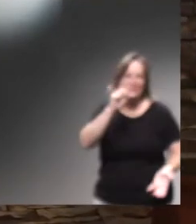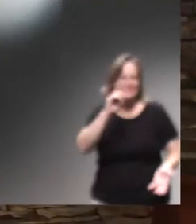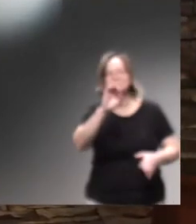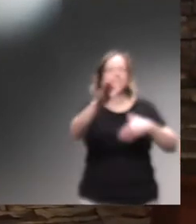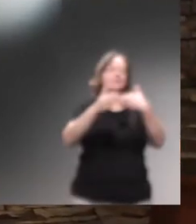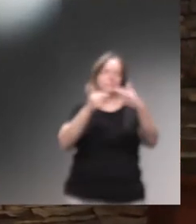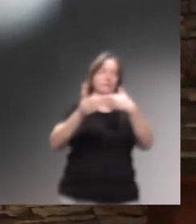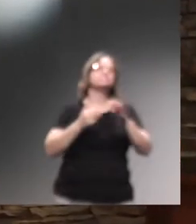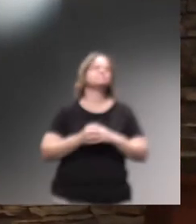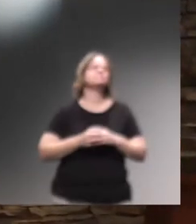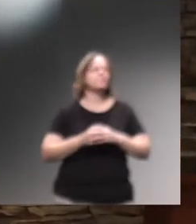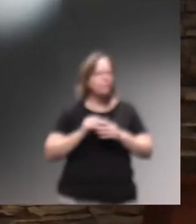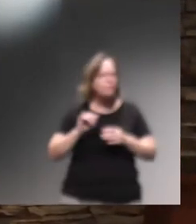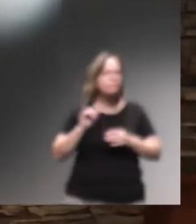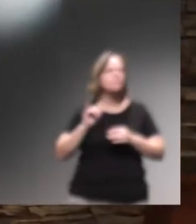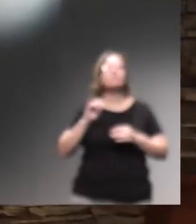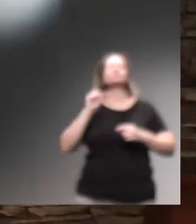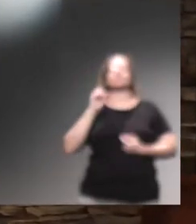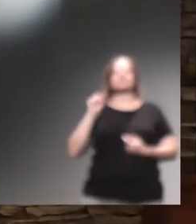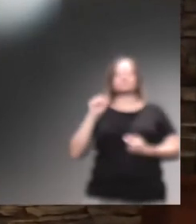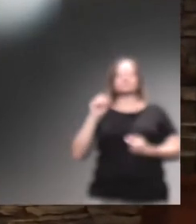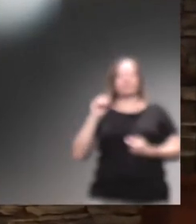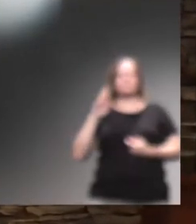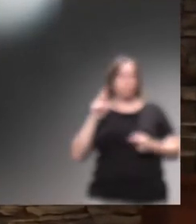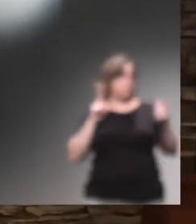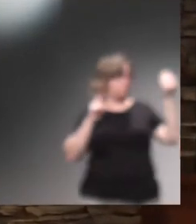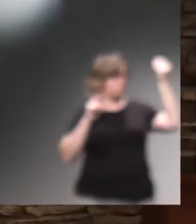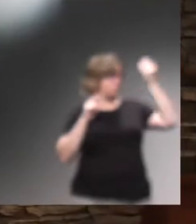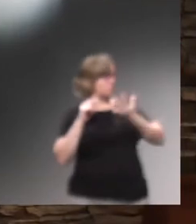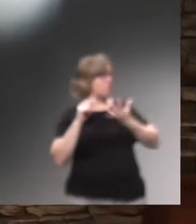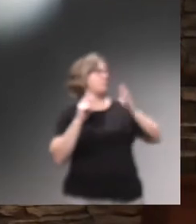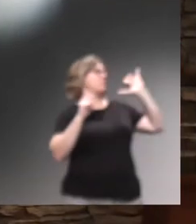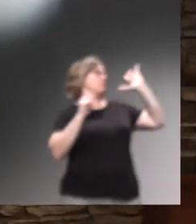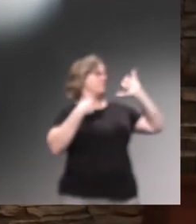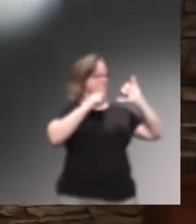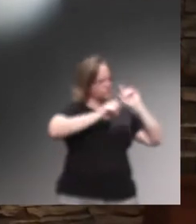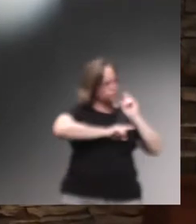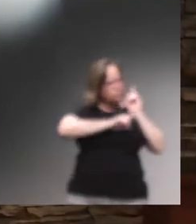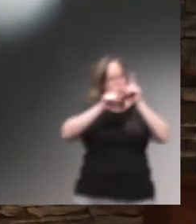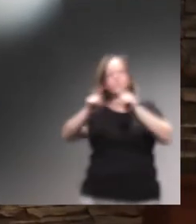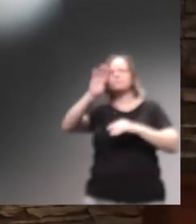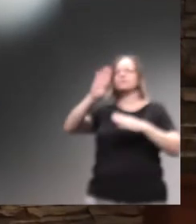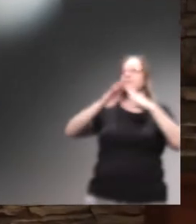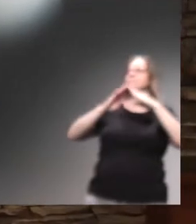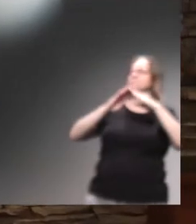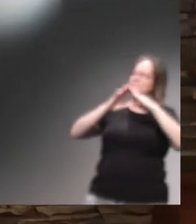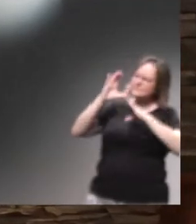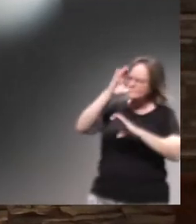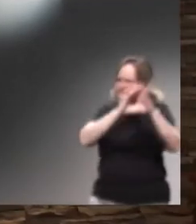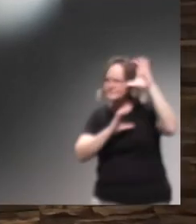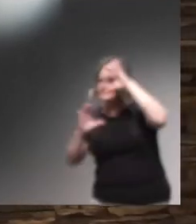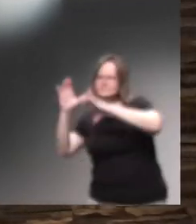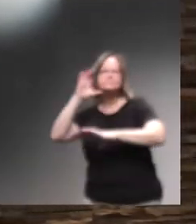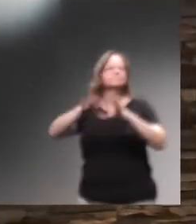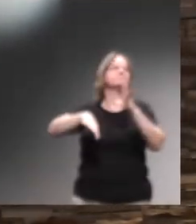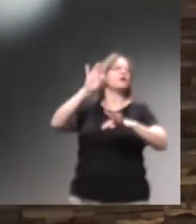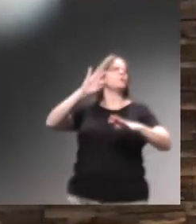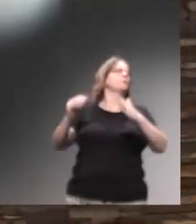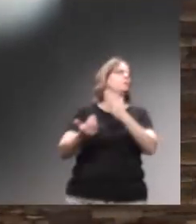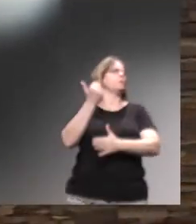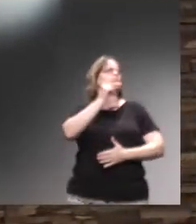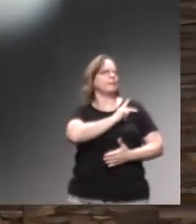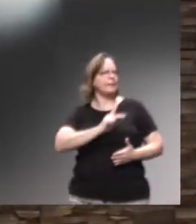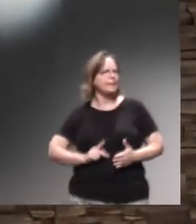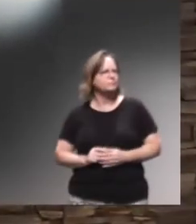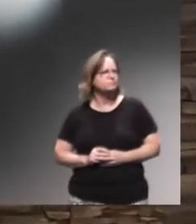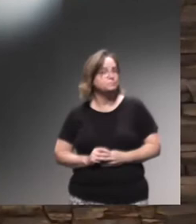But he goes to Bethlehem to find this new king. And I don't know how familiar you are with the Hebrew scriptures, but